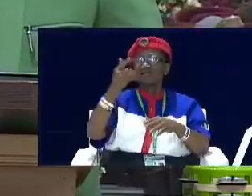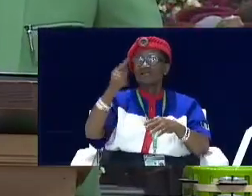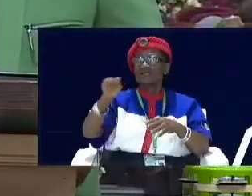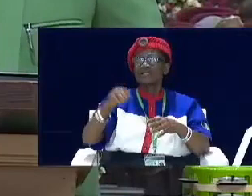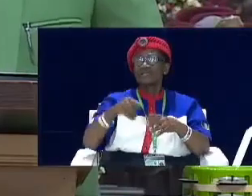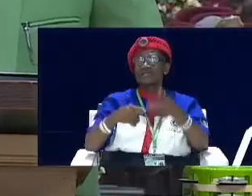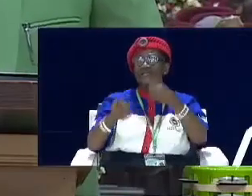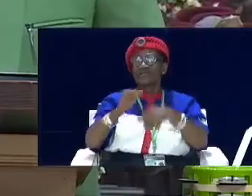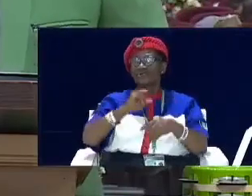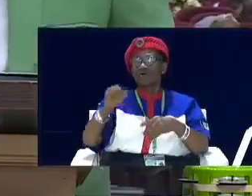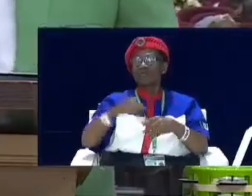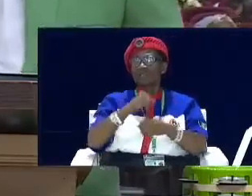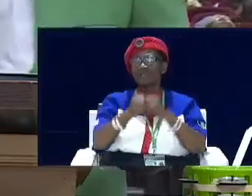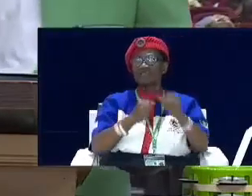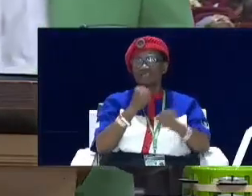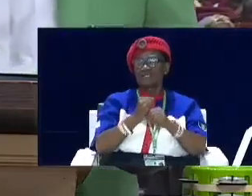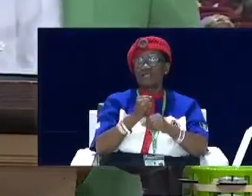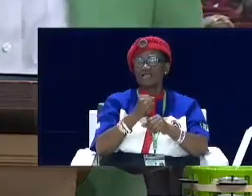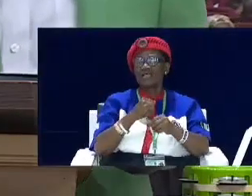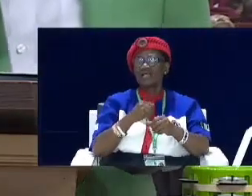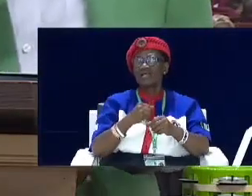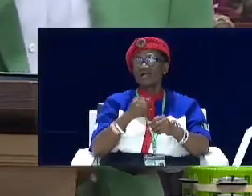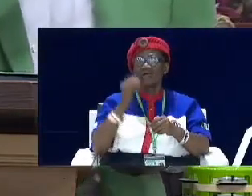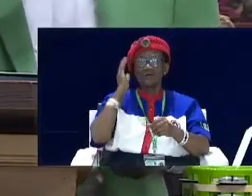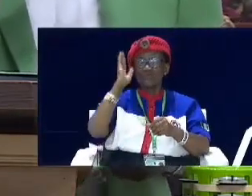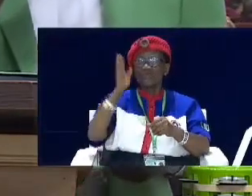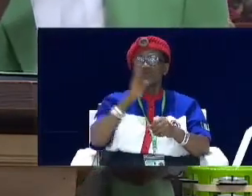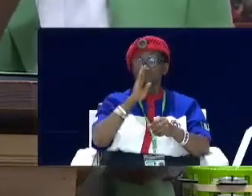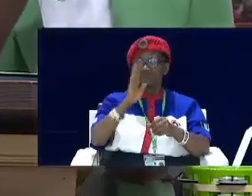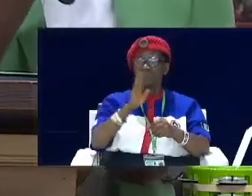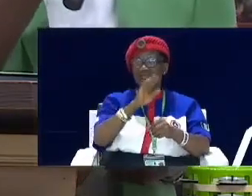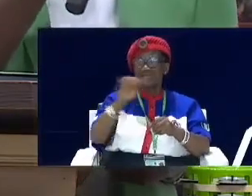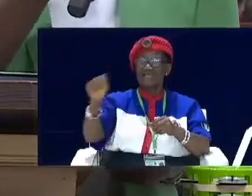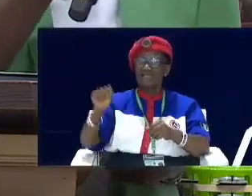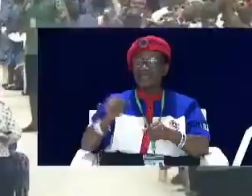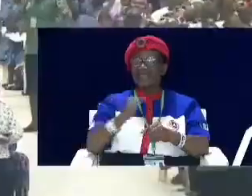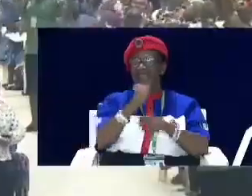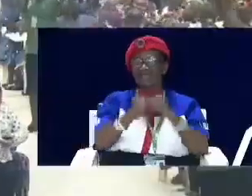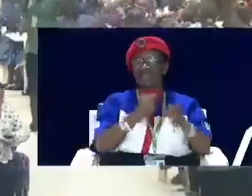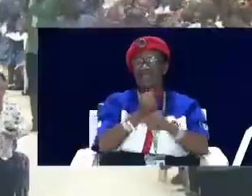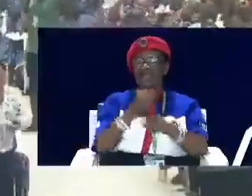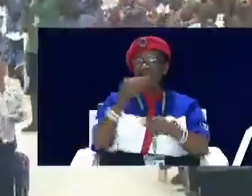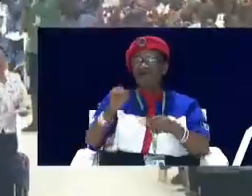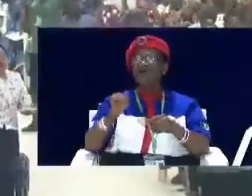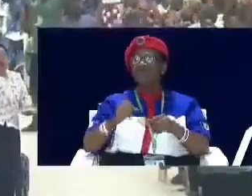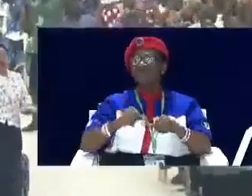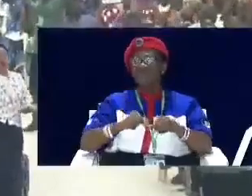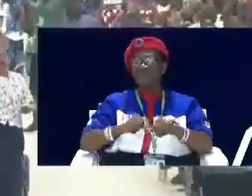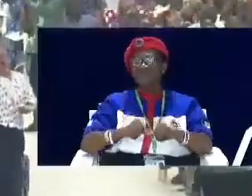Utombo, will be a year of continual celebration for you.